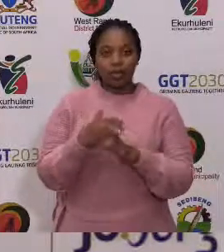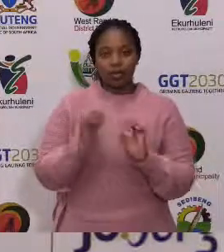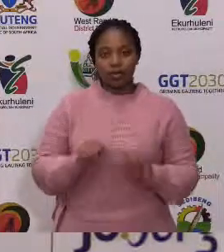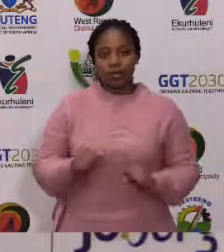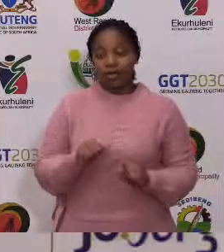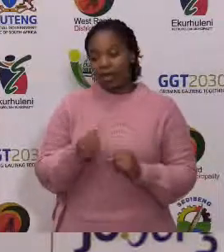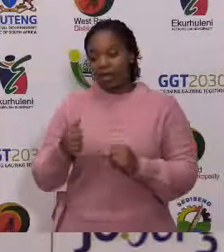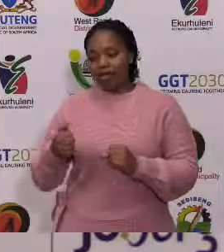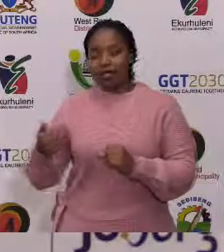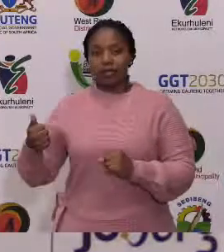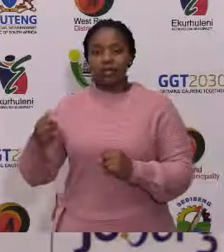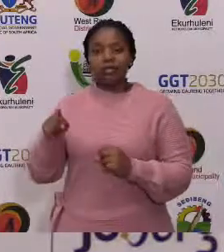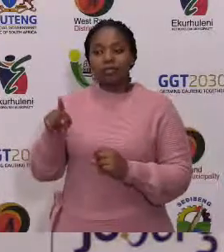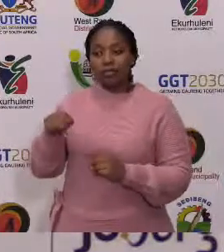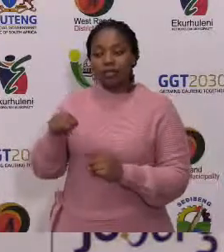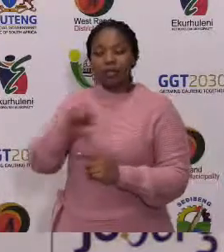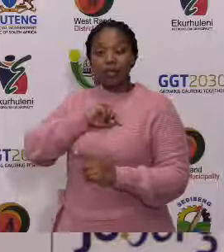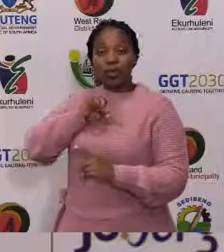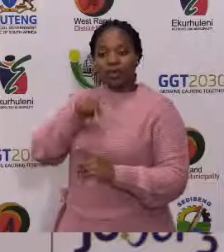because we're supposed to be vaccinating